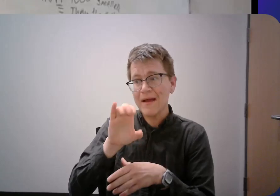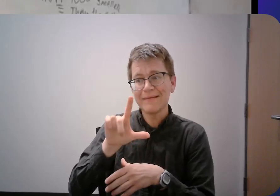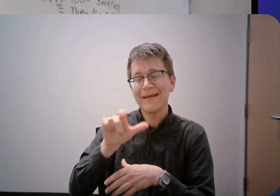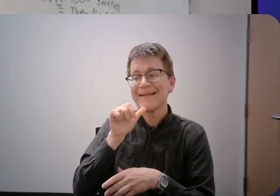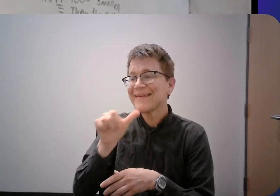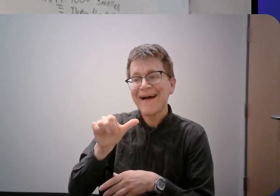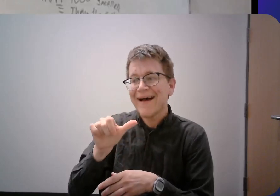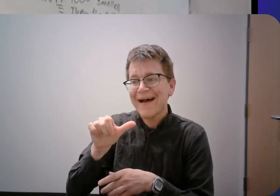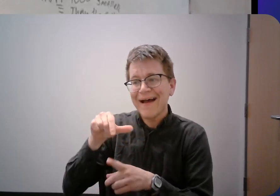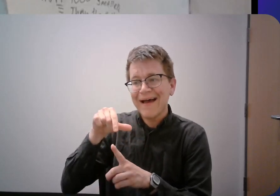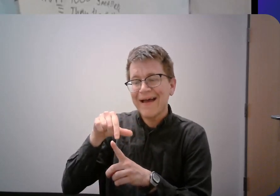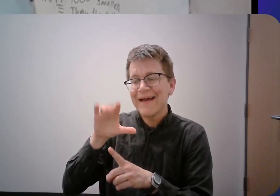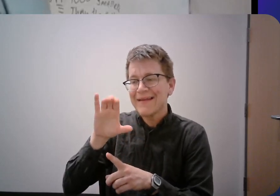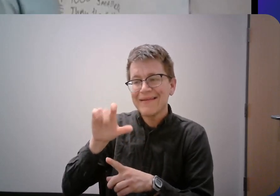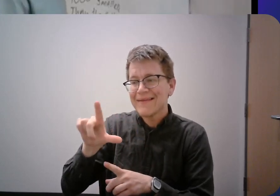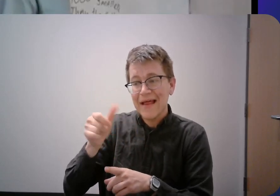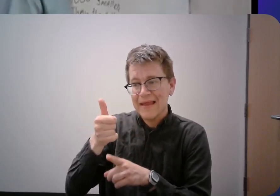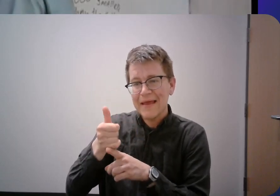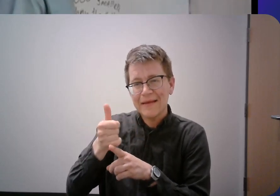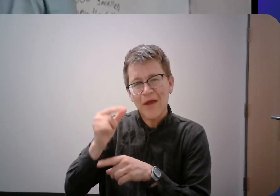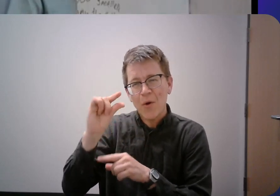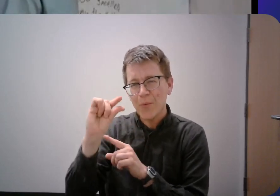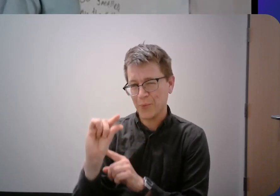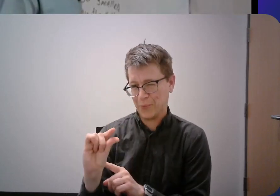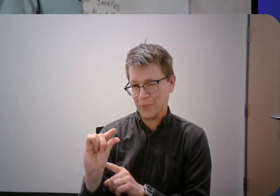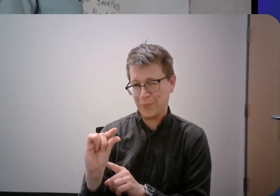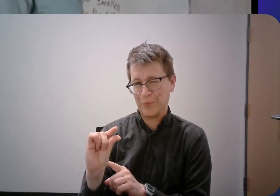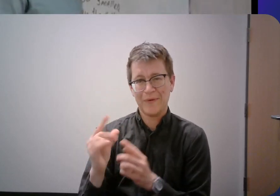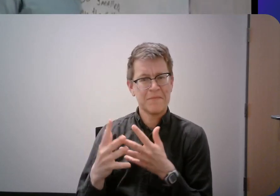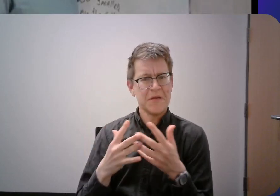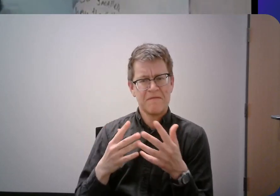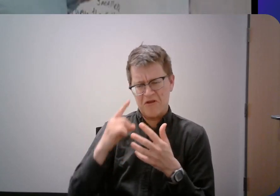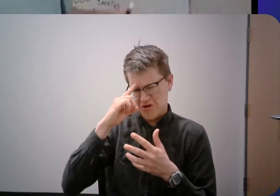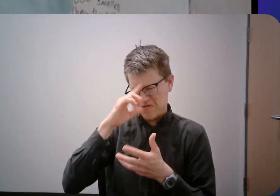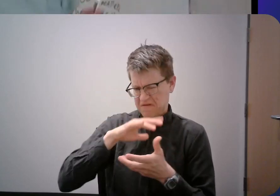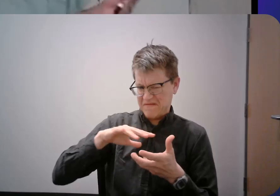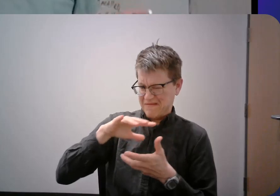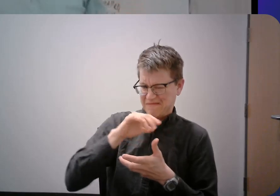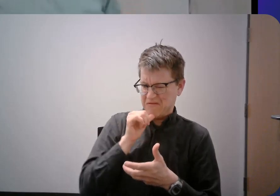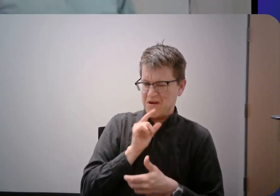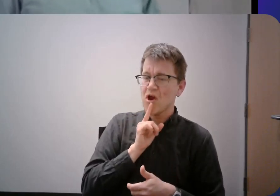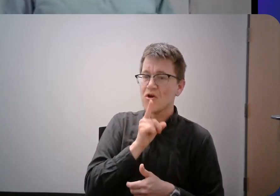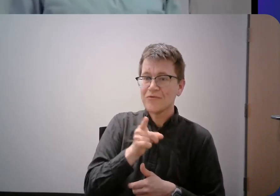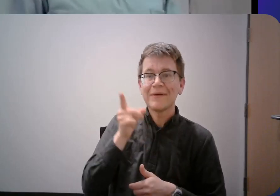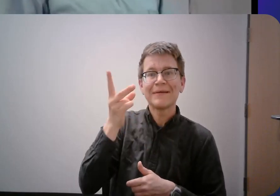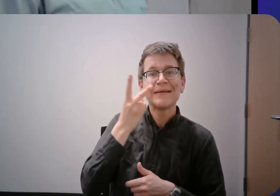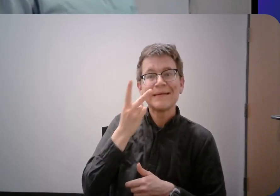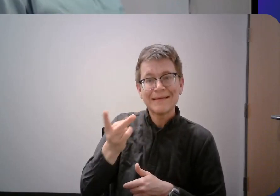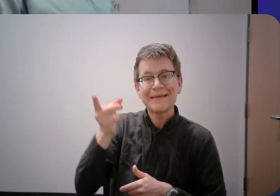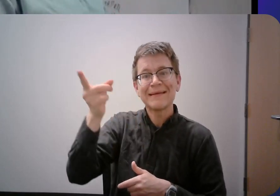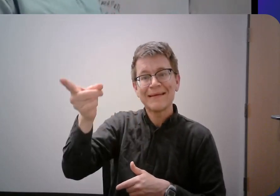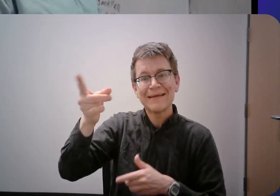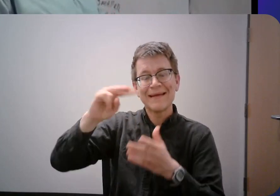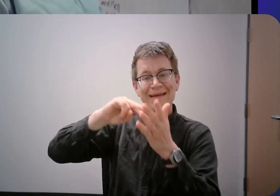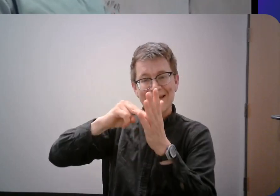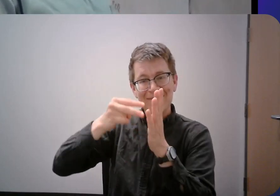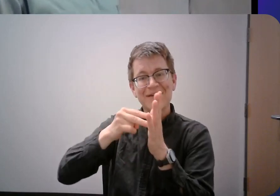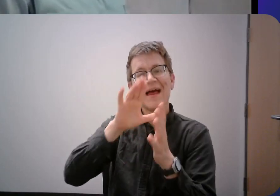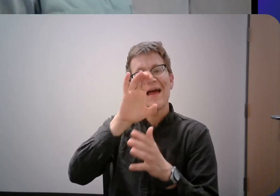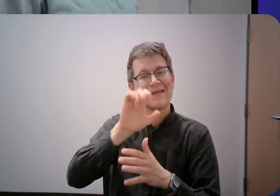confused about something, you would look at my definition and say cell is the smallest unit of life. Therefore, anything smaller is no longer